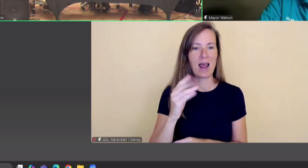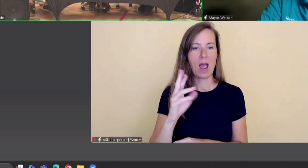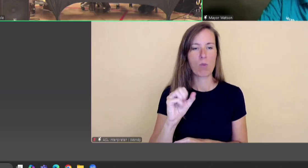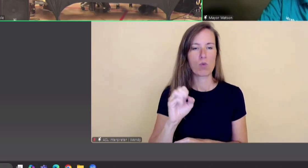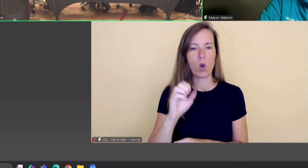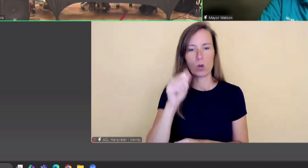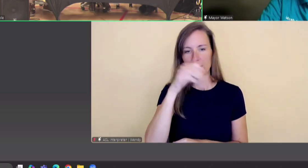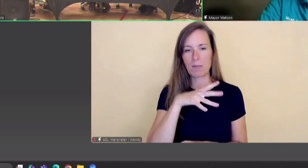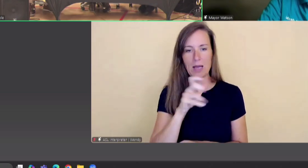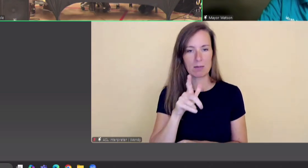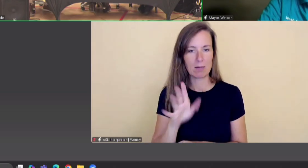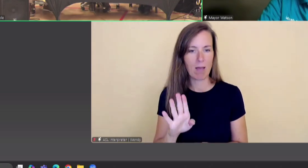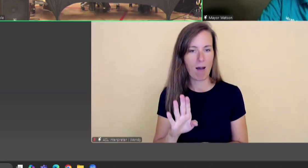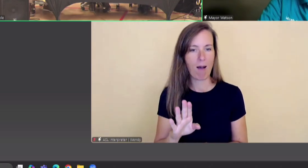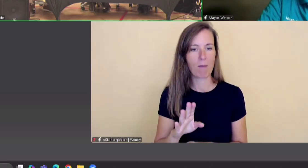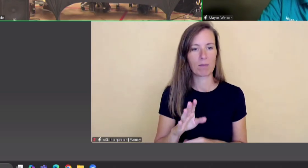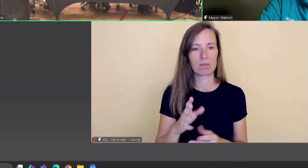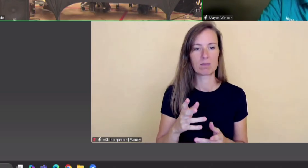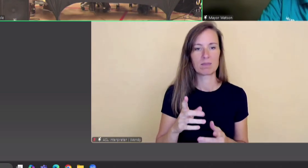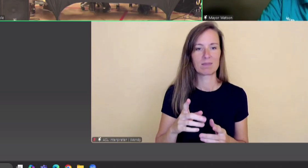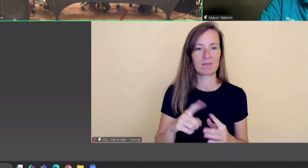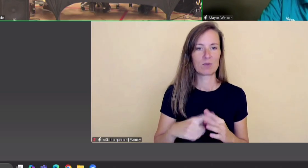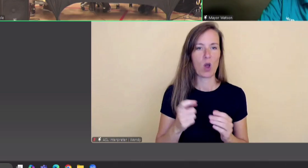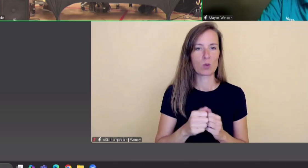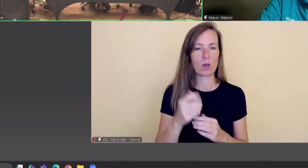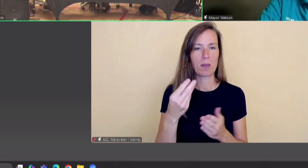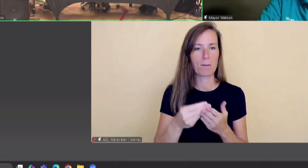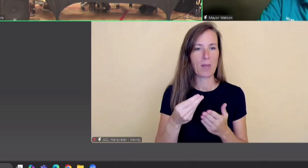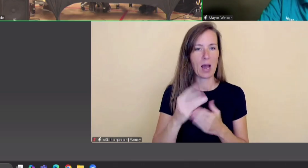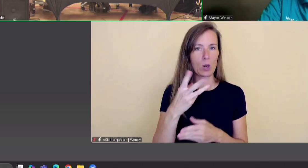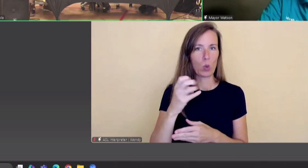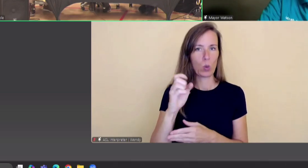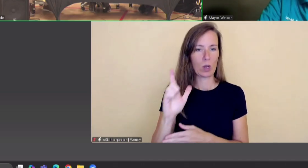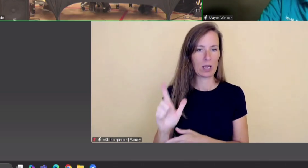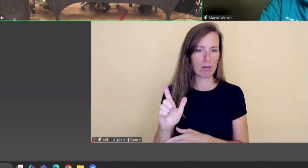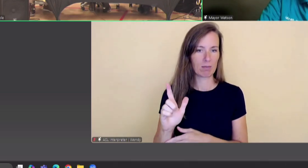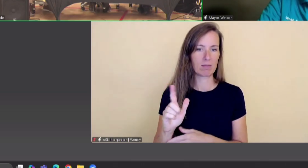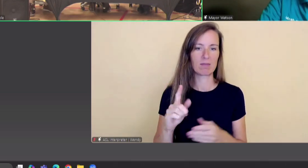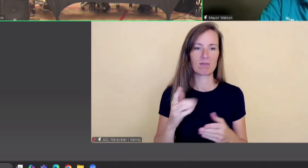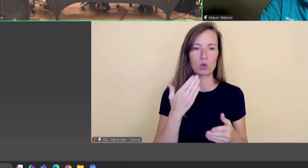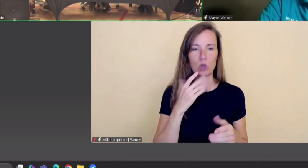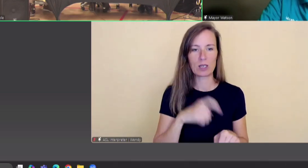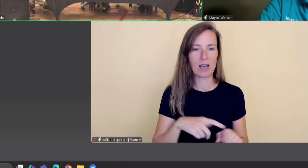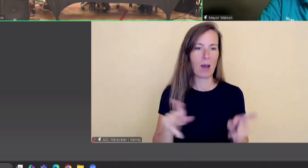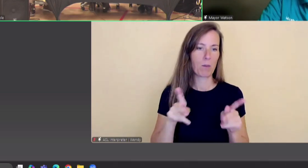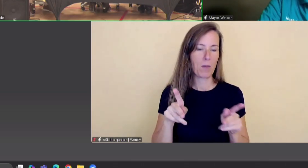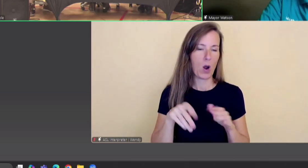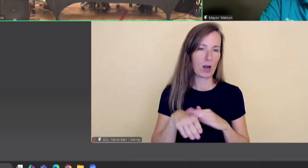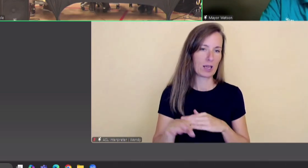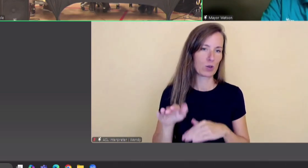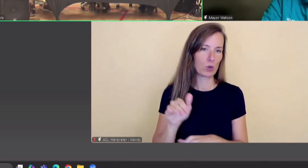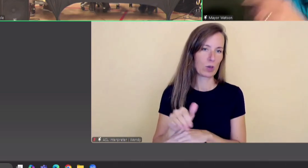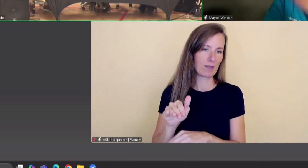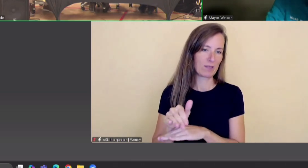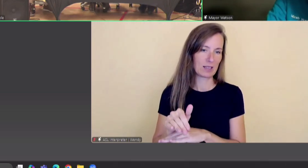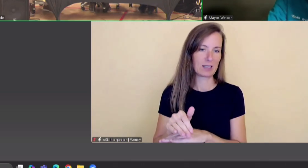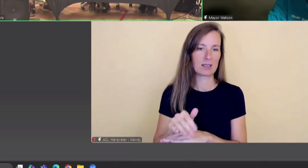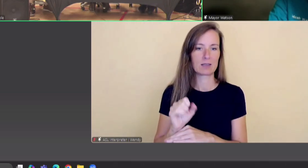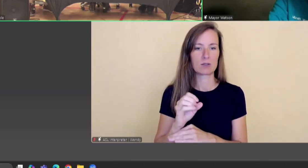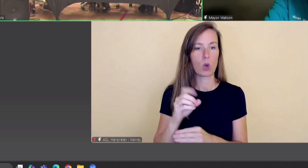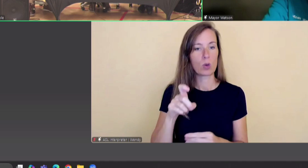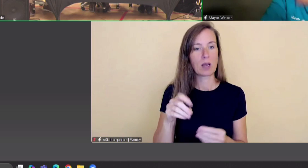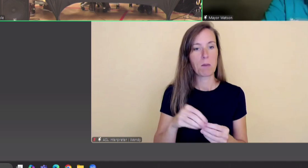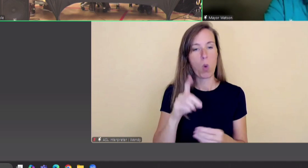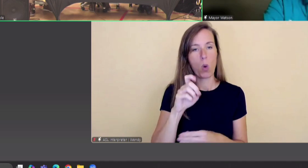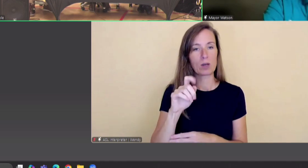have a great time. We party into the early evening. So if you need more details about sponsorship of that event, or if